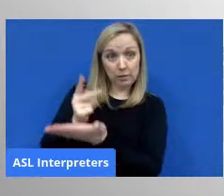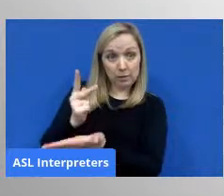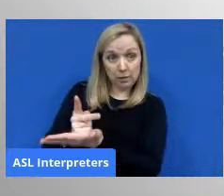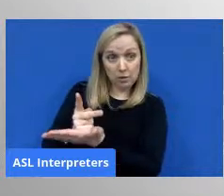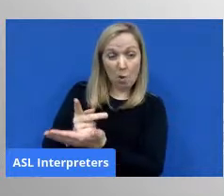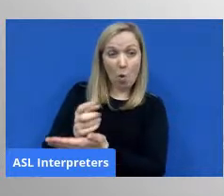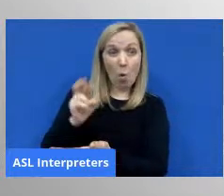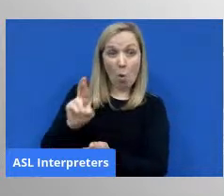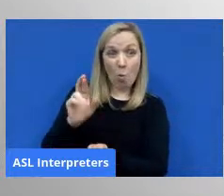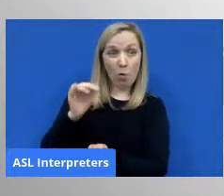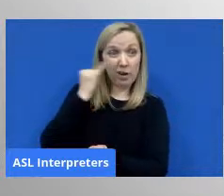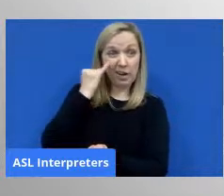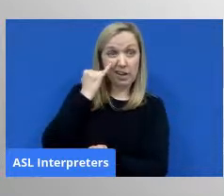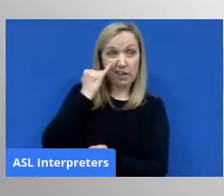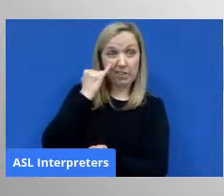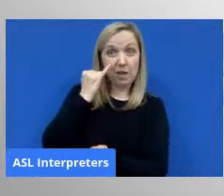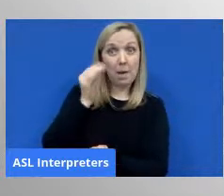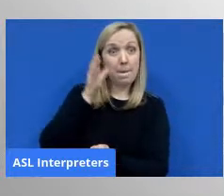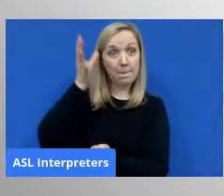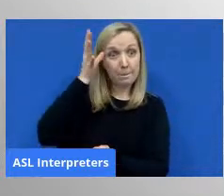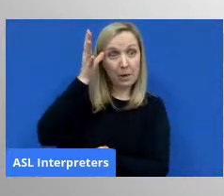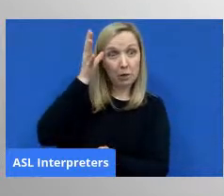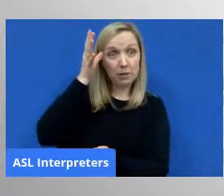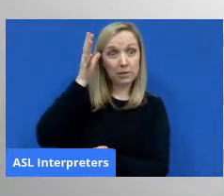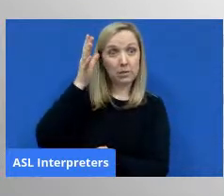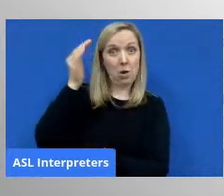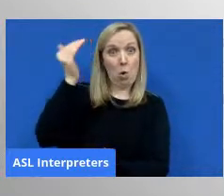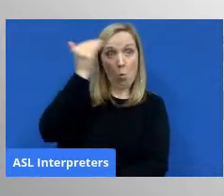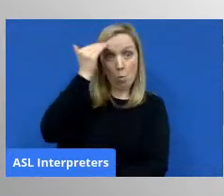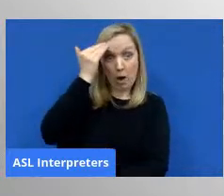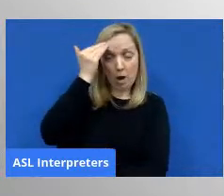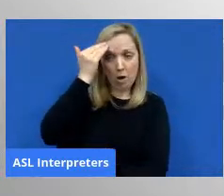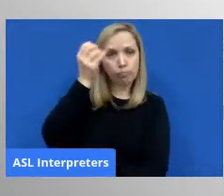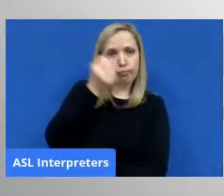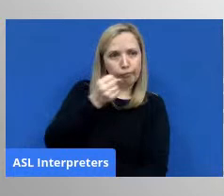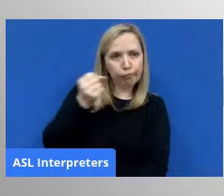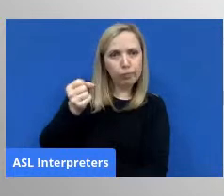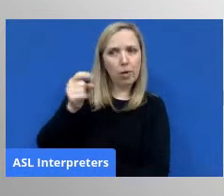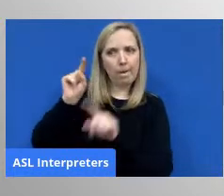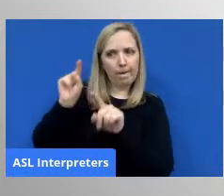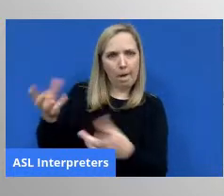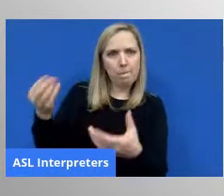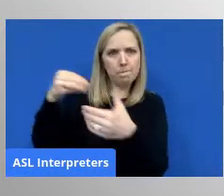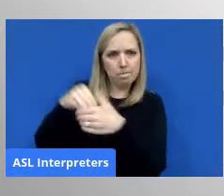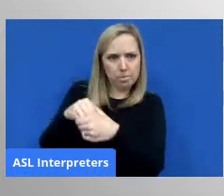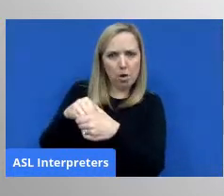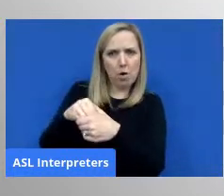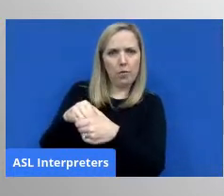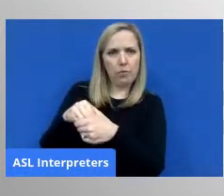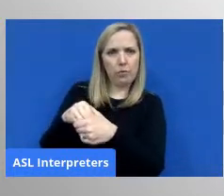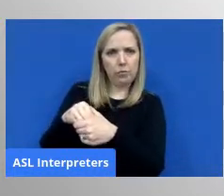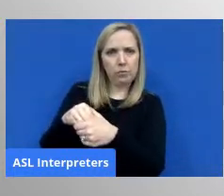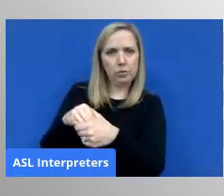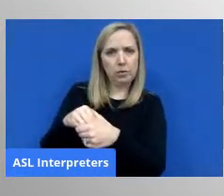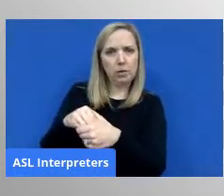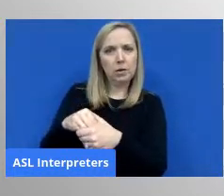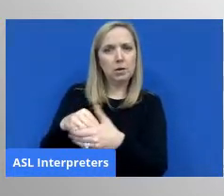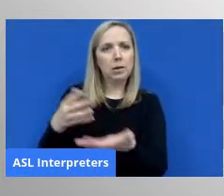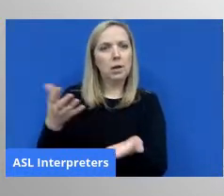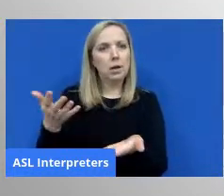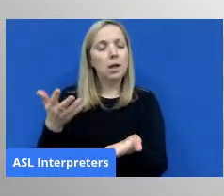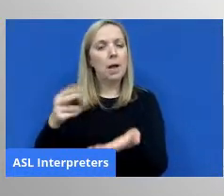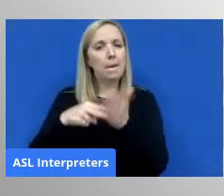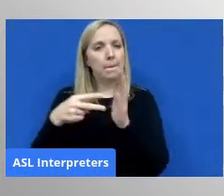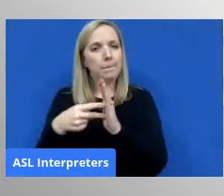when their child has been interrogated, especially if the results from those interrogations can lead to charges that stem in